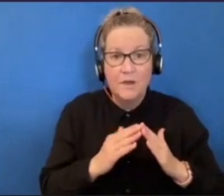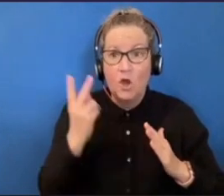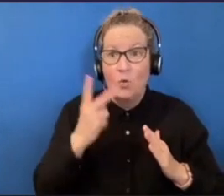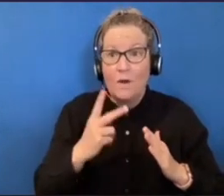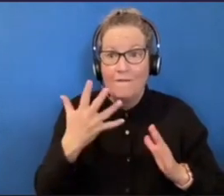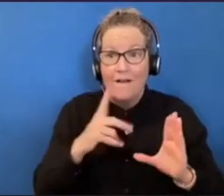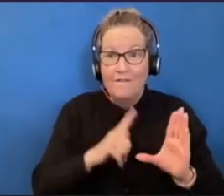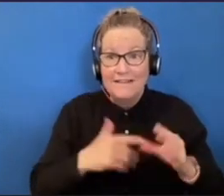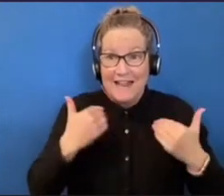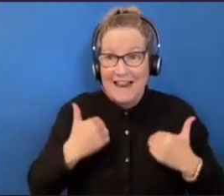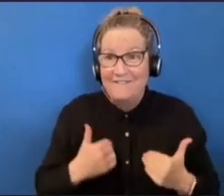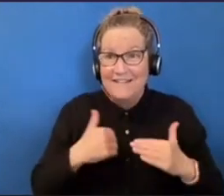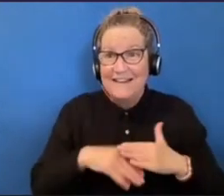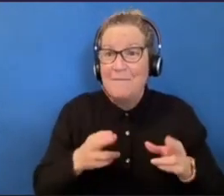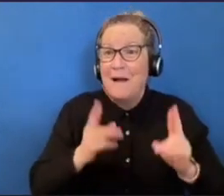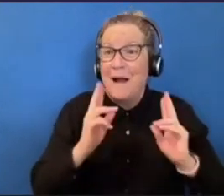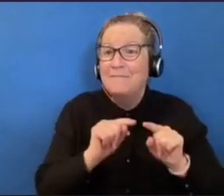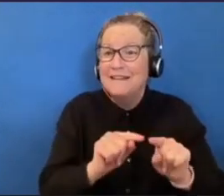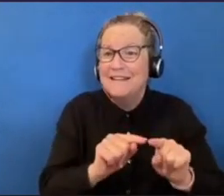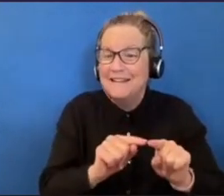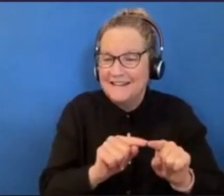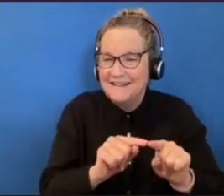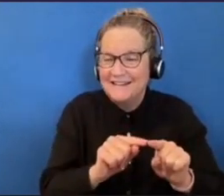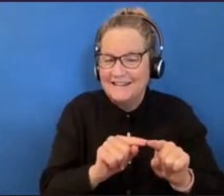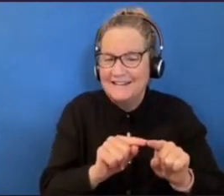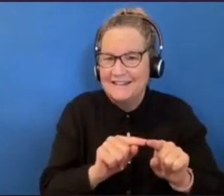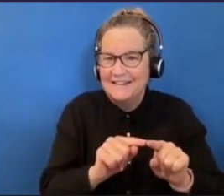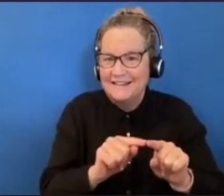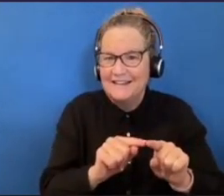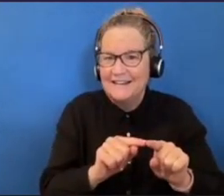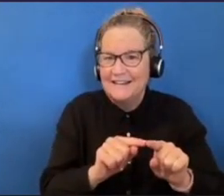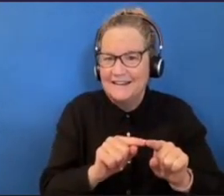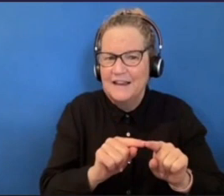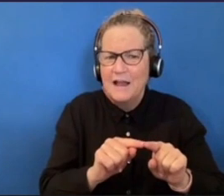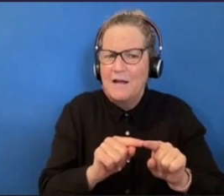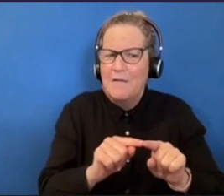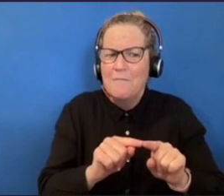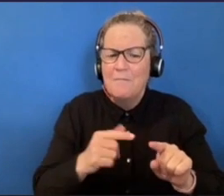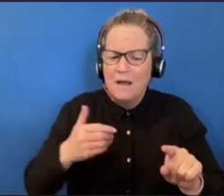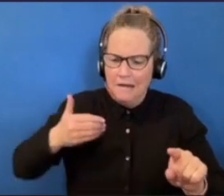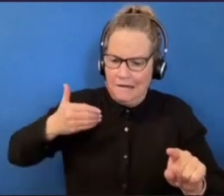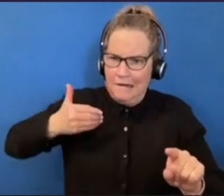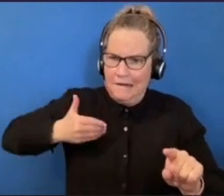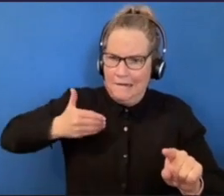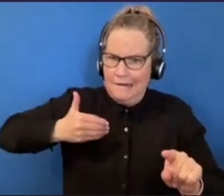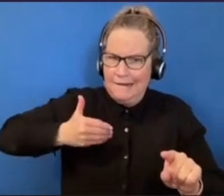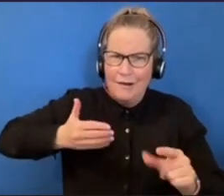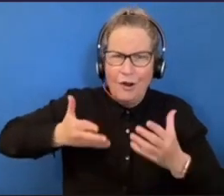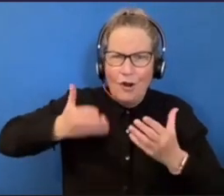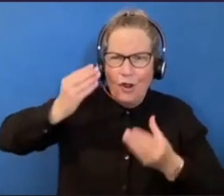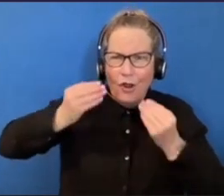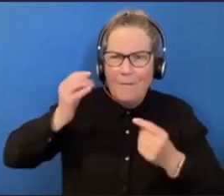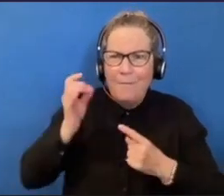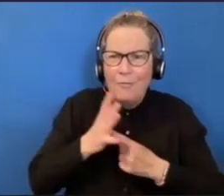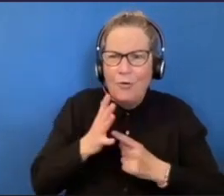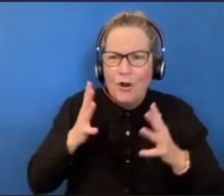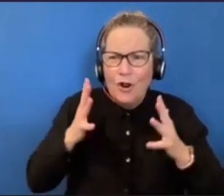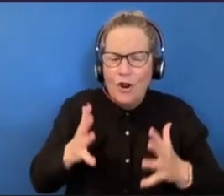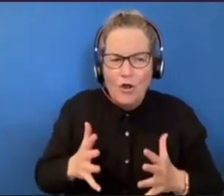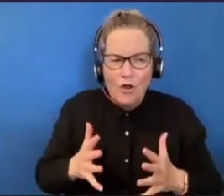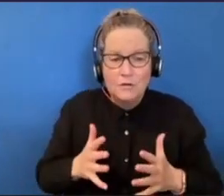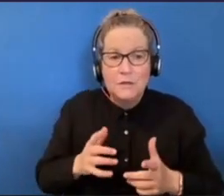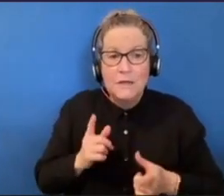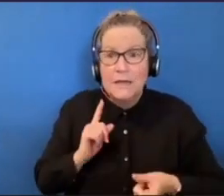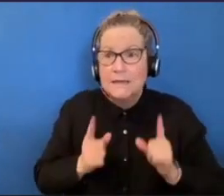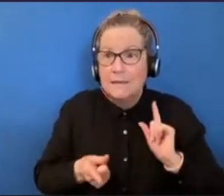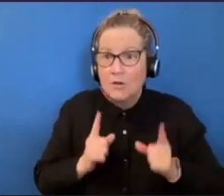into her apartment, we had some moments of very, very important learning. And one of them was Brenda would have moments where the